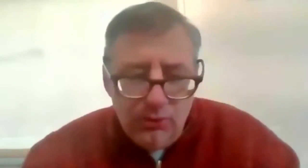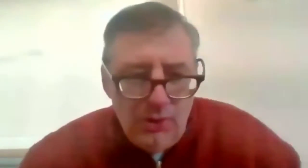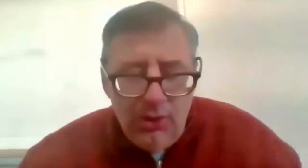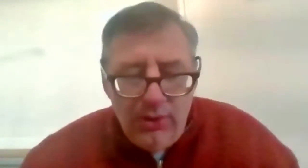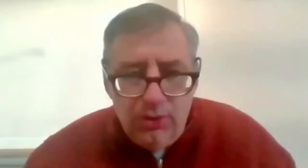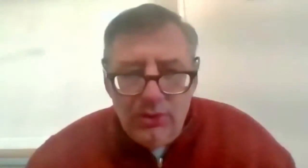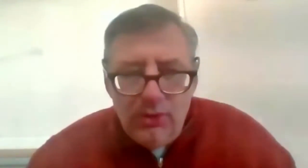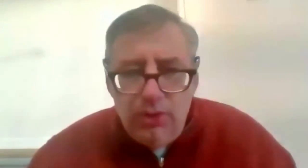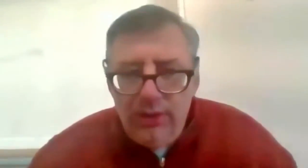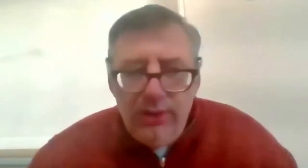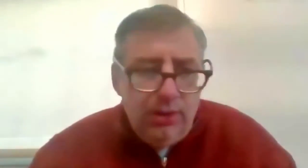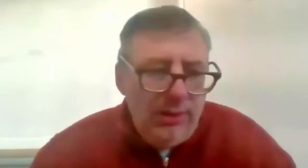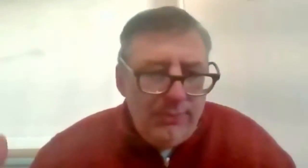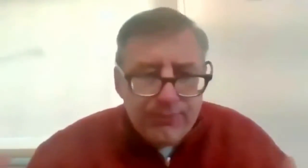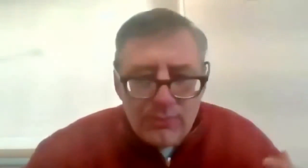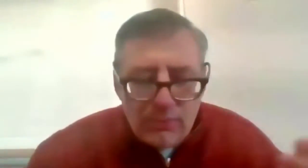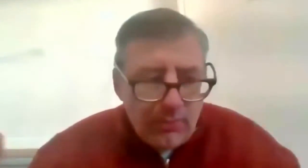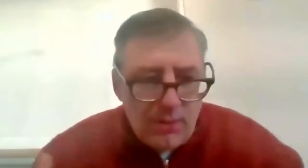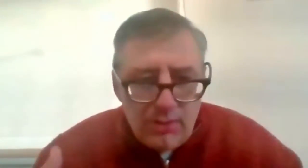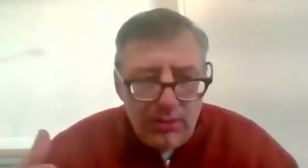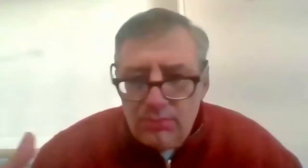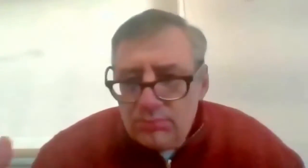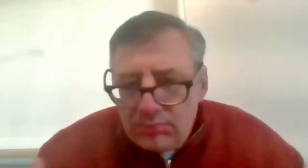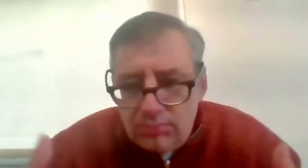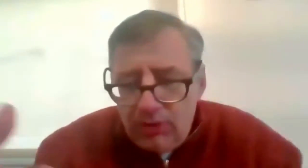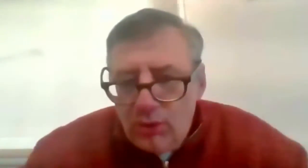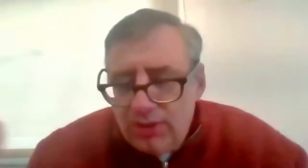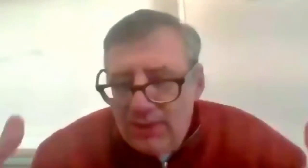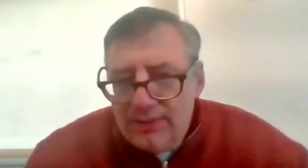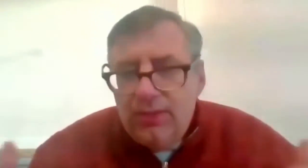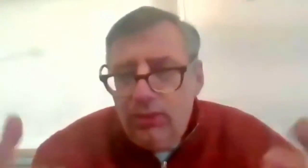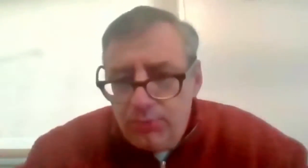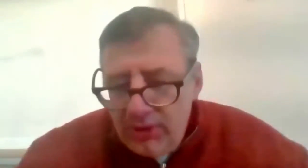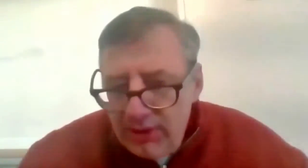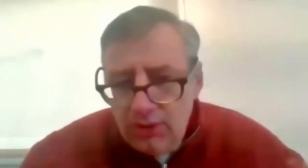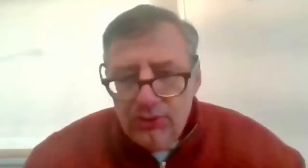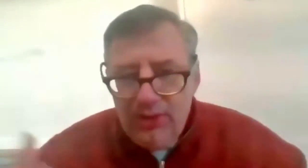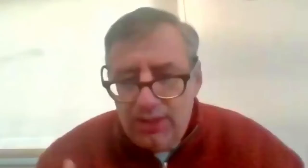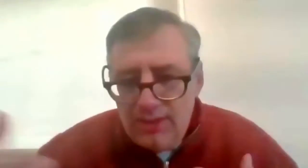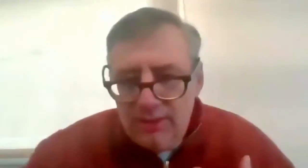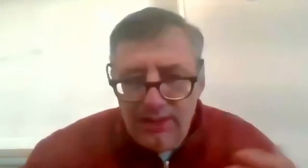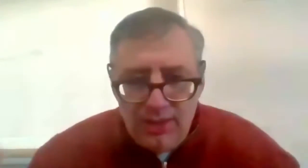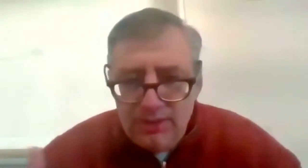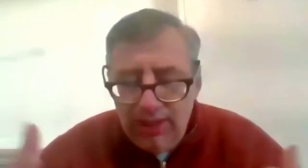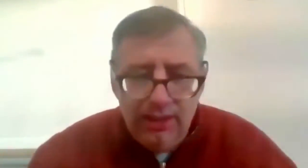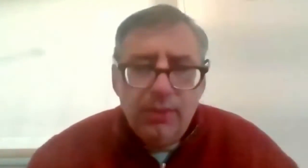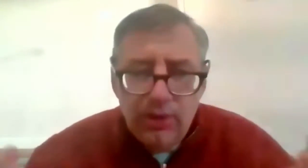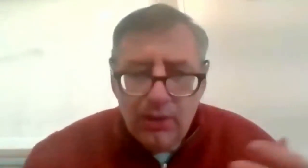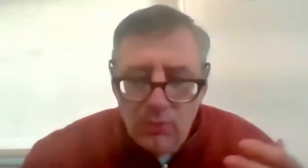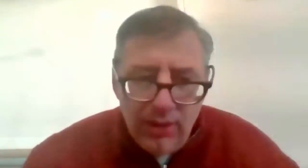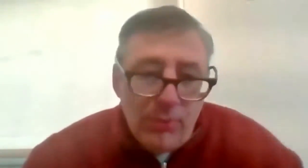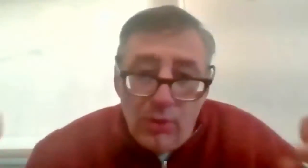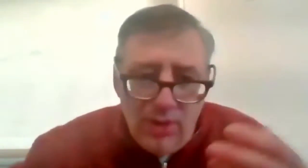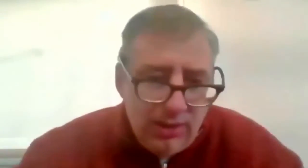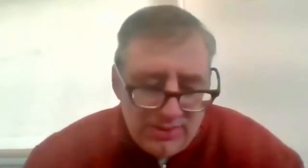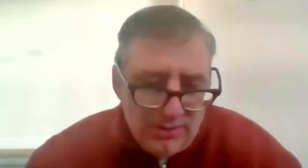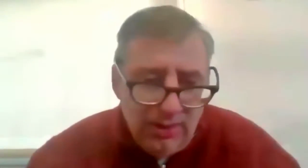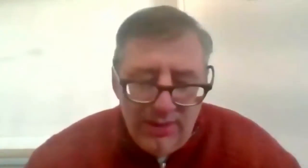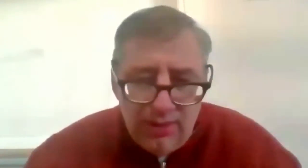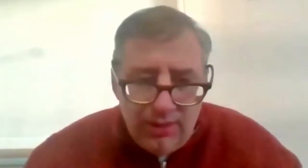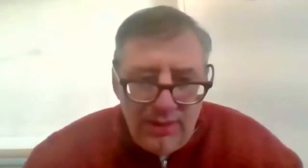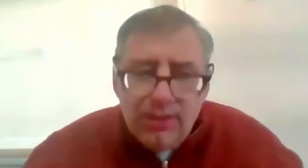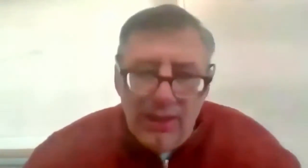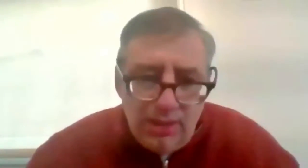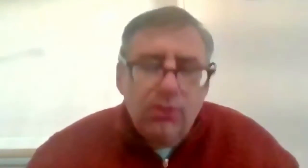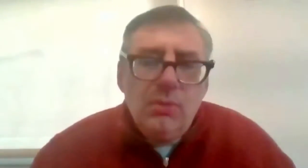he is a part of geopolitical agreements